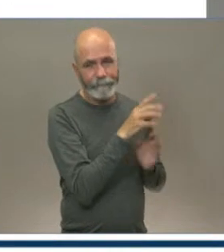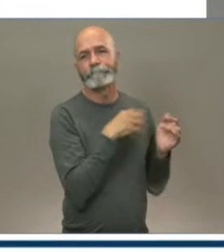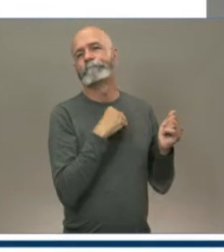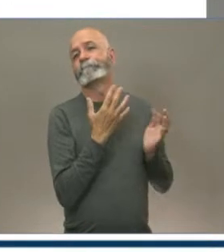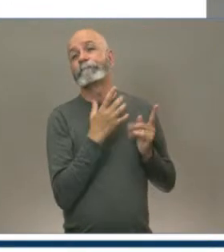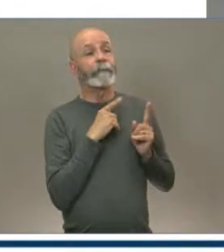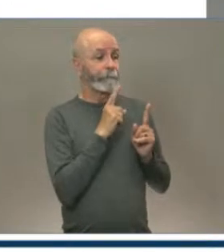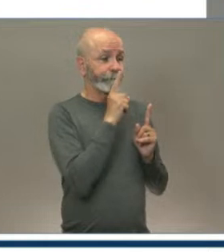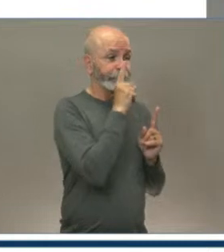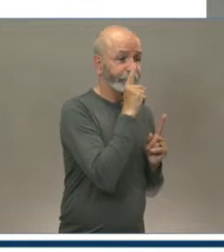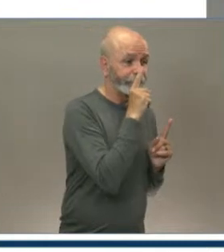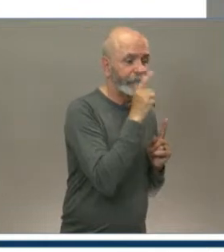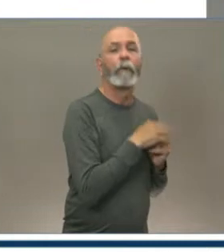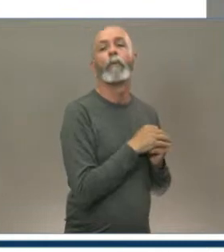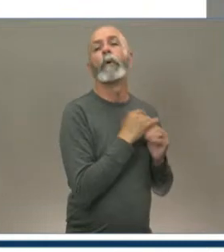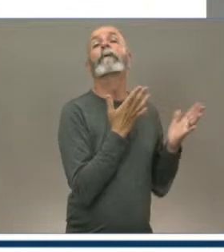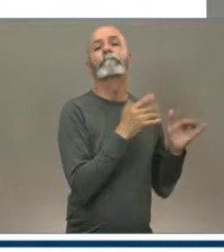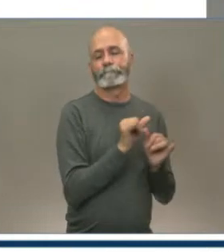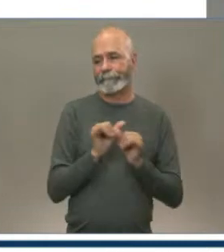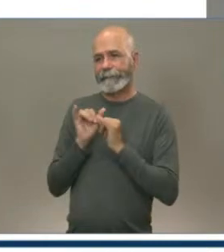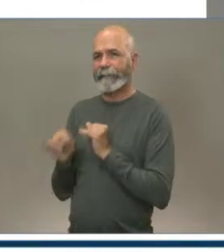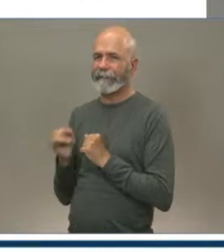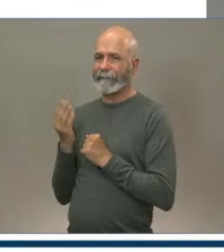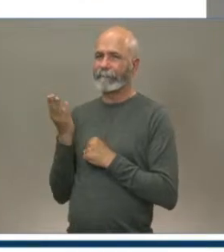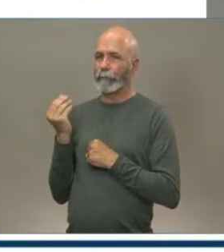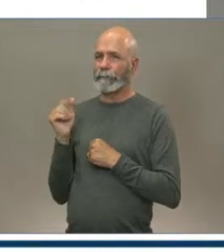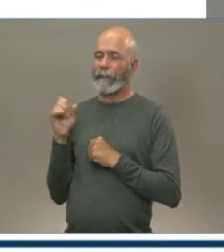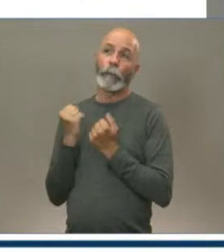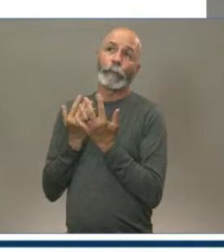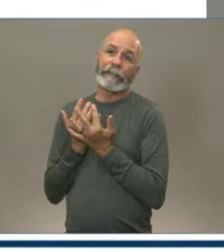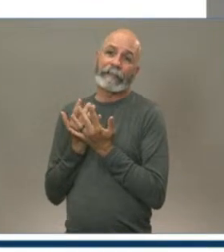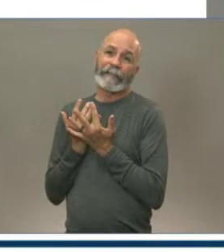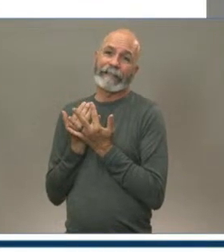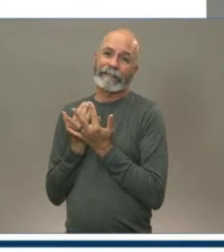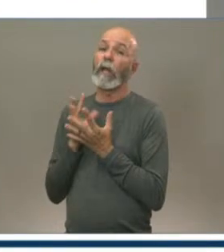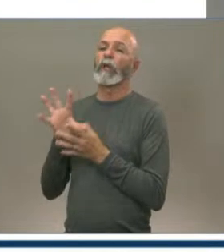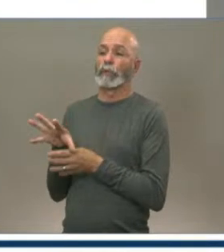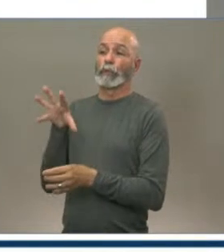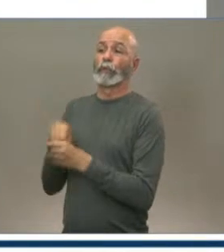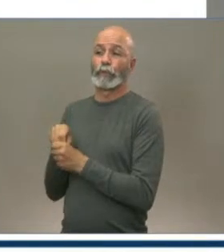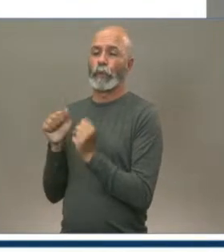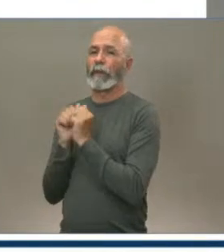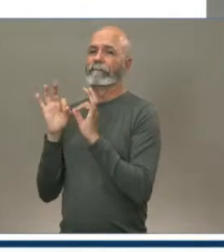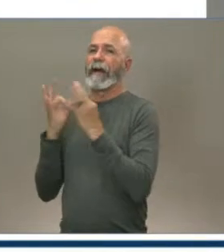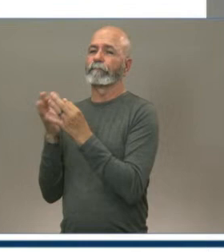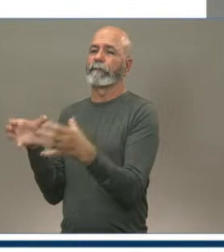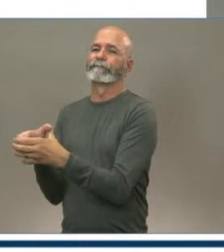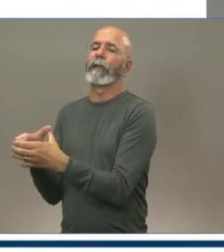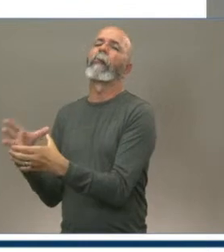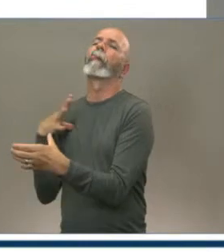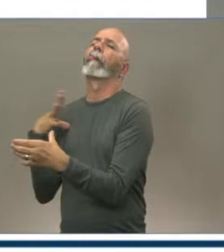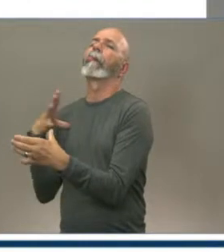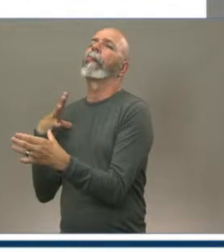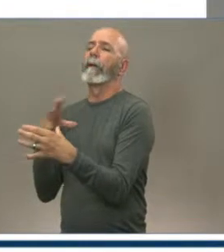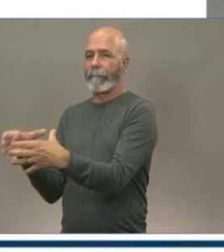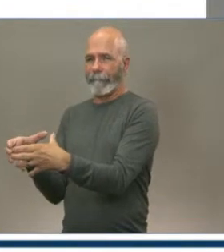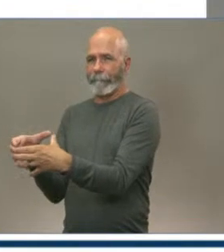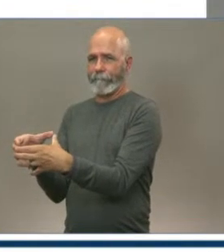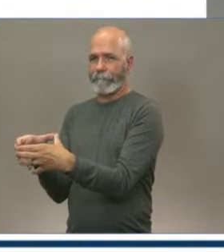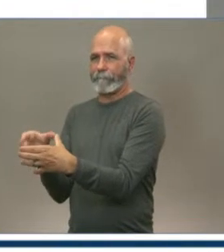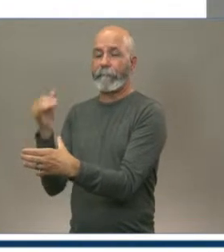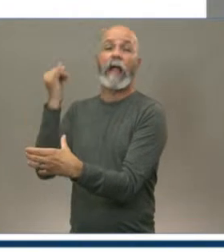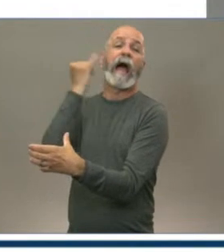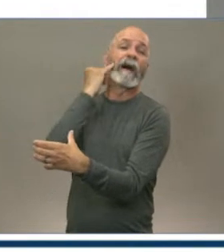must isolate until you get a negative test. And if you're a close contact of a positive case, you must isolate